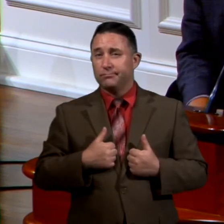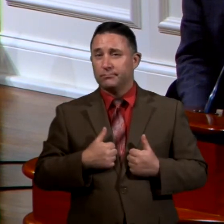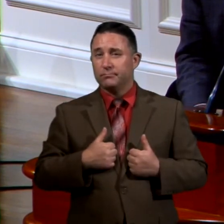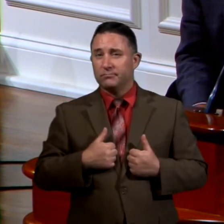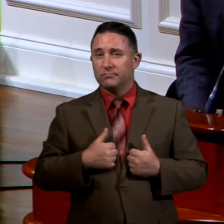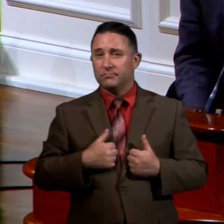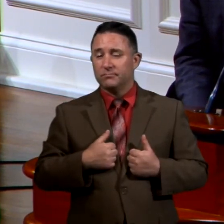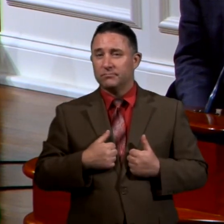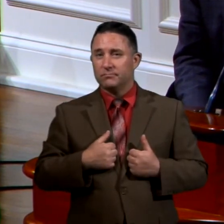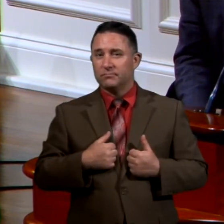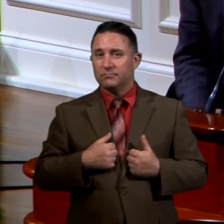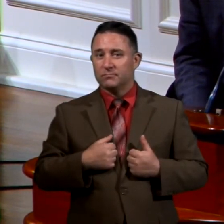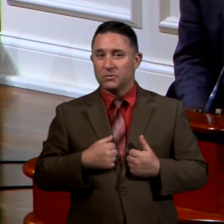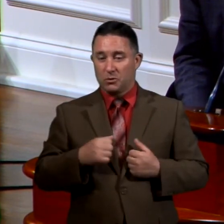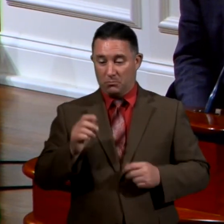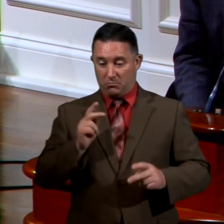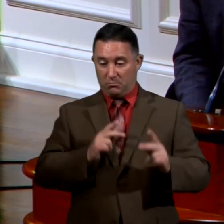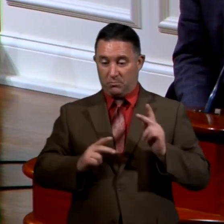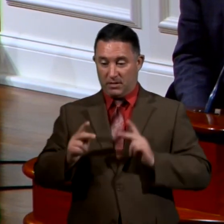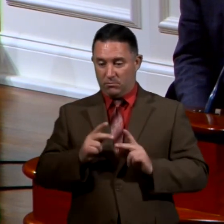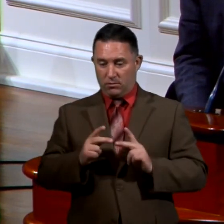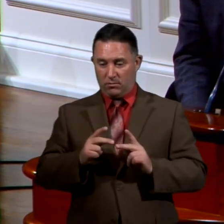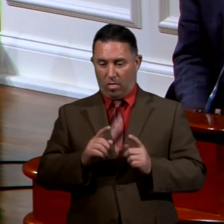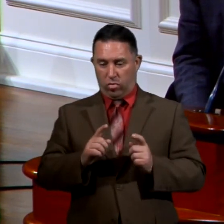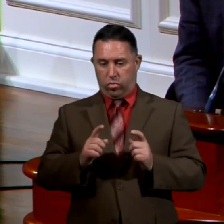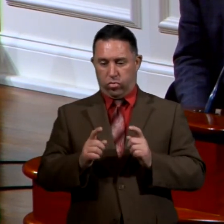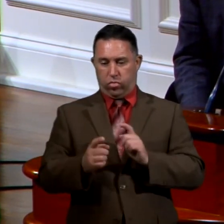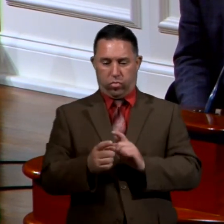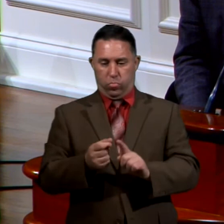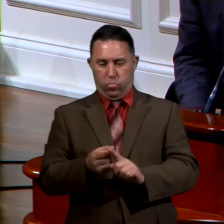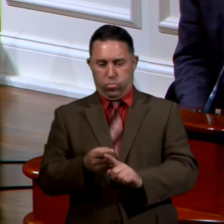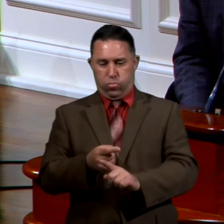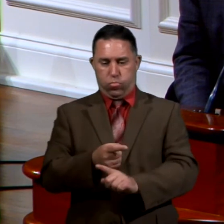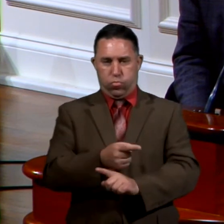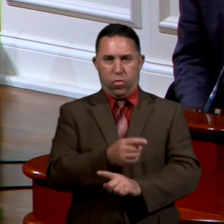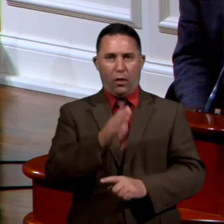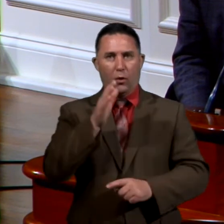it will make you people that you never wish you became.